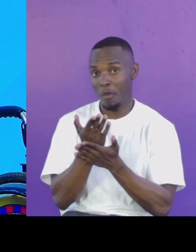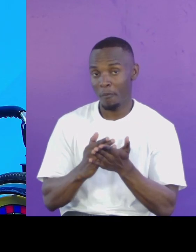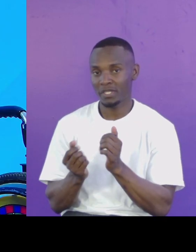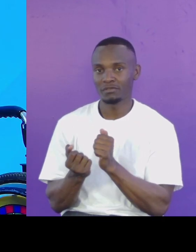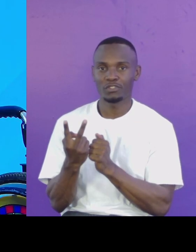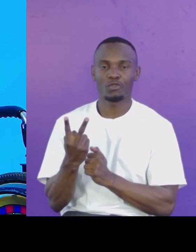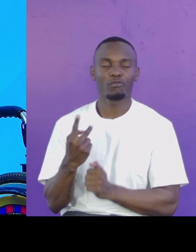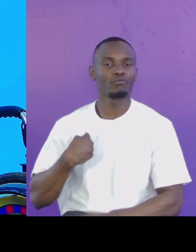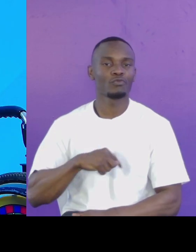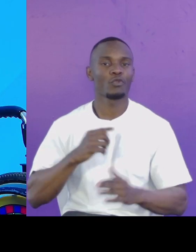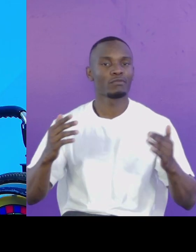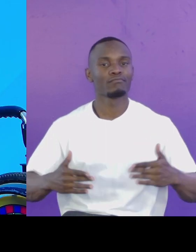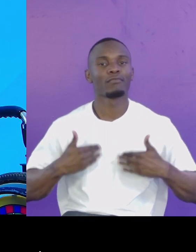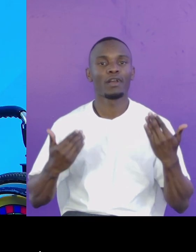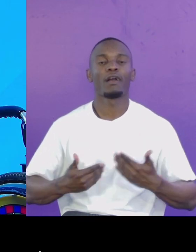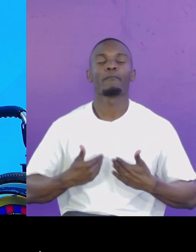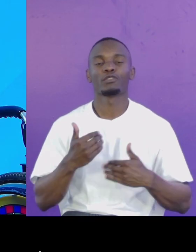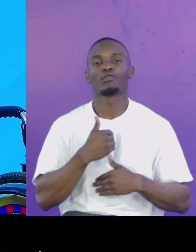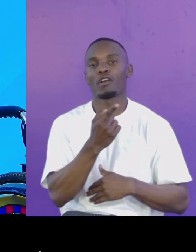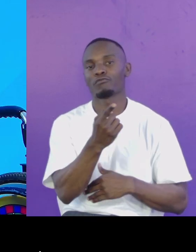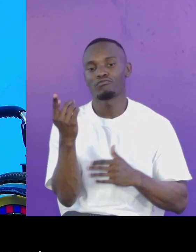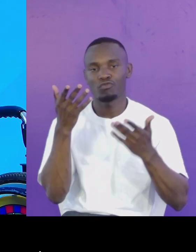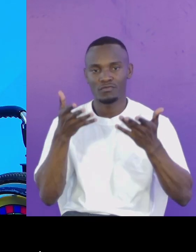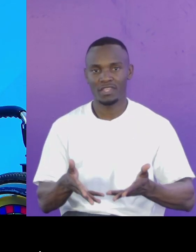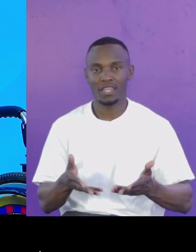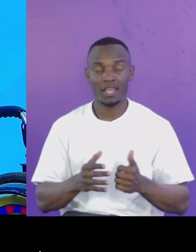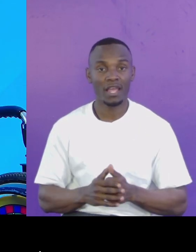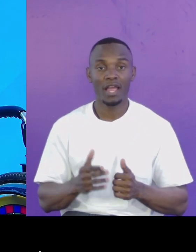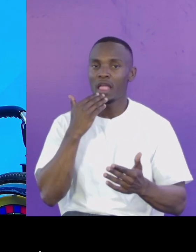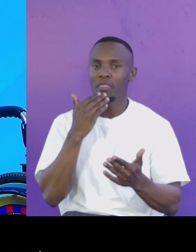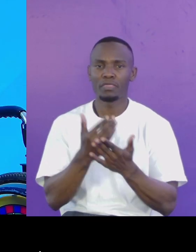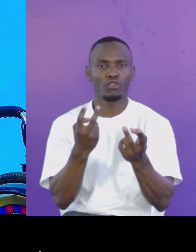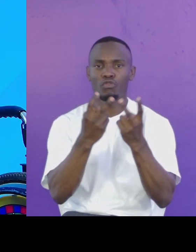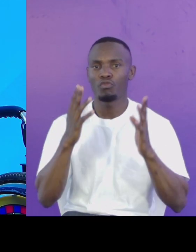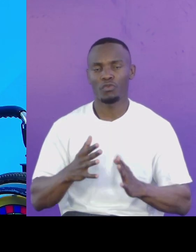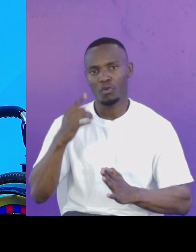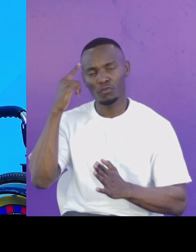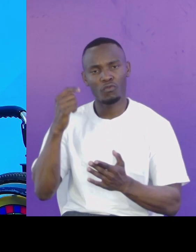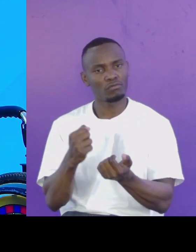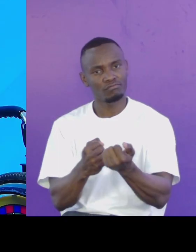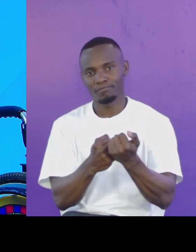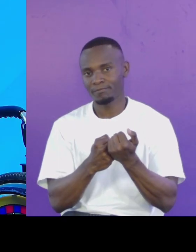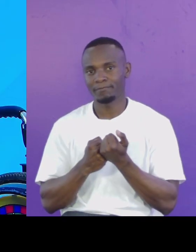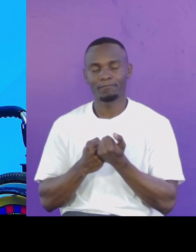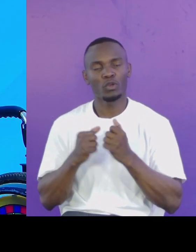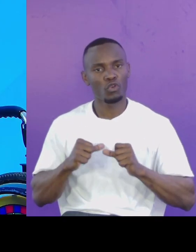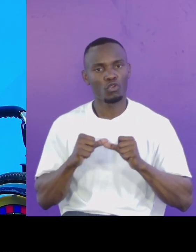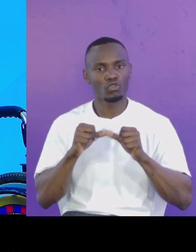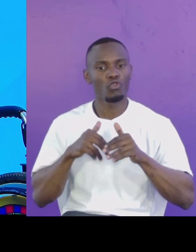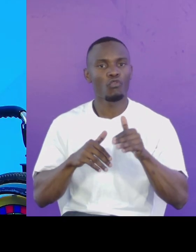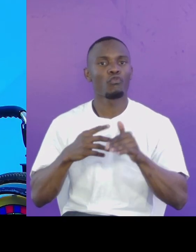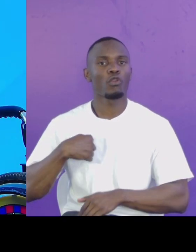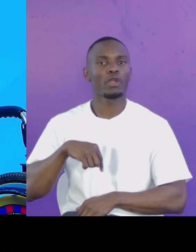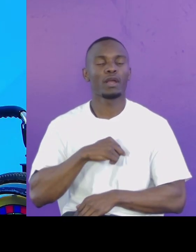We are glad to have you here. And to our audience, thank you so much for your support. Continue following us on all